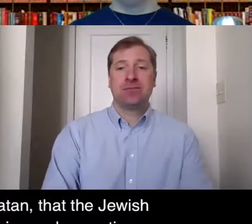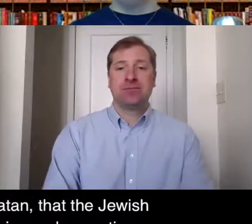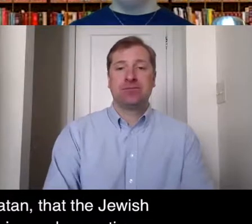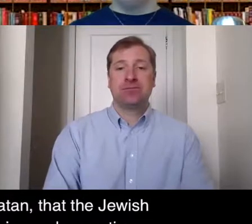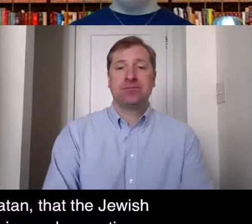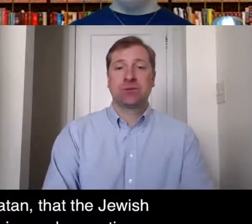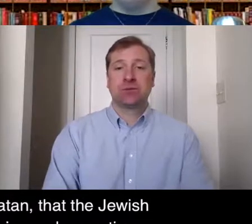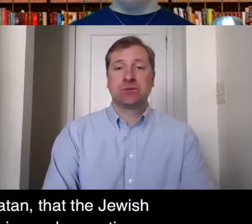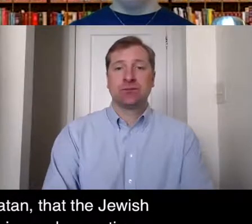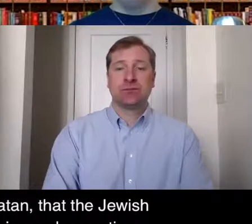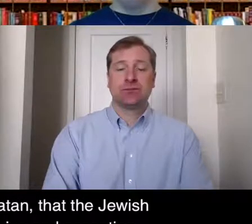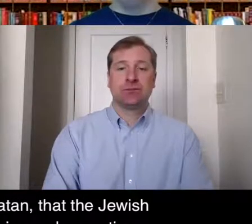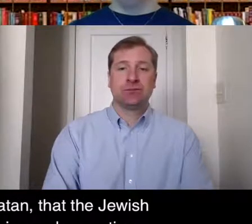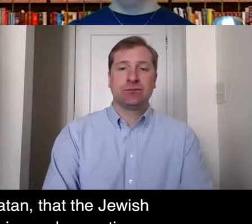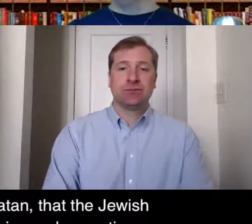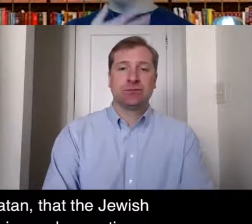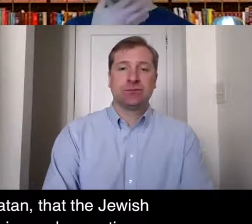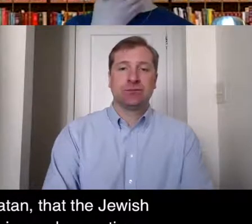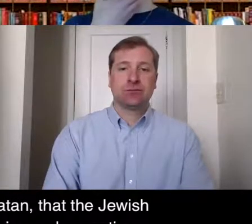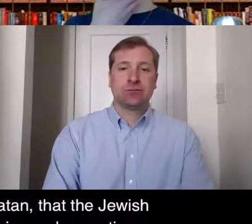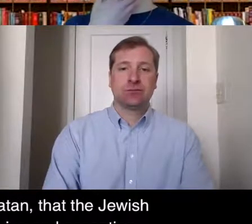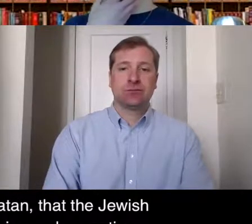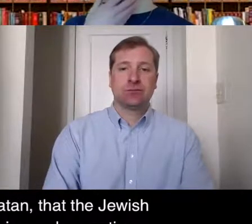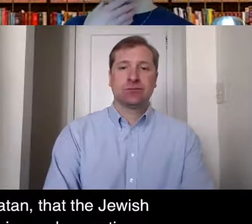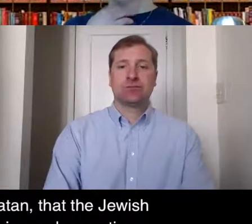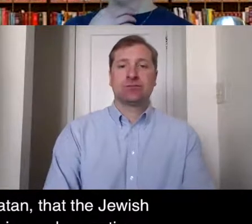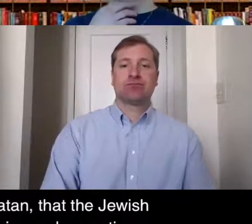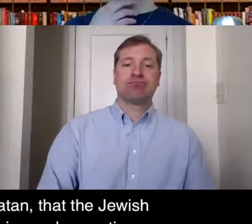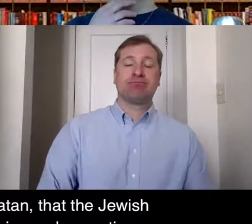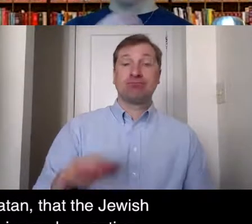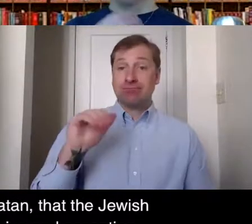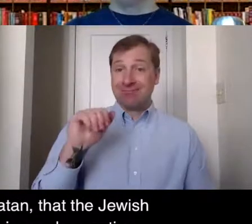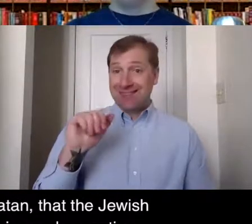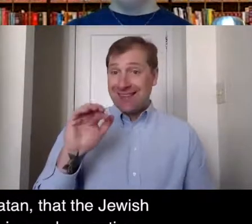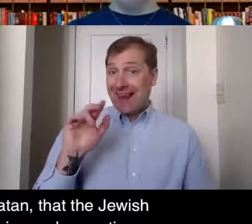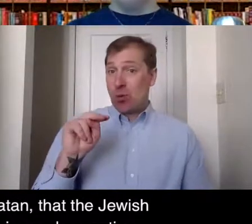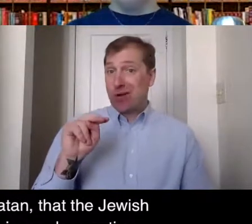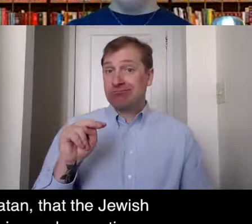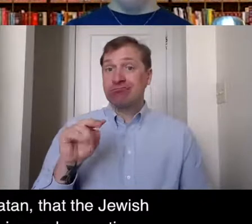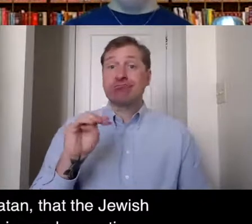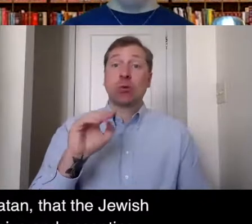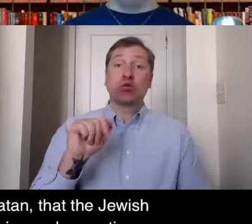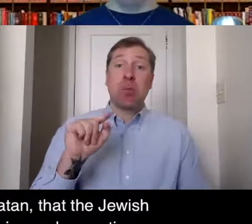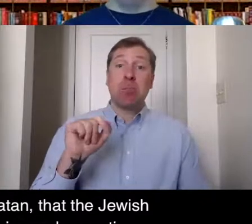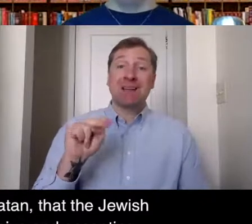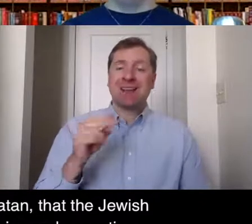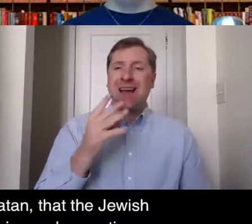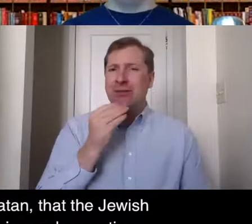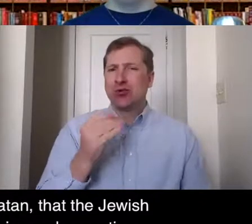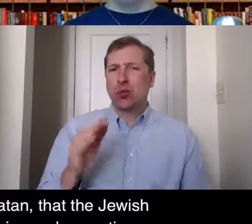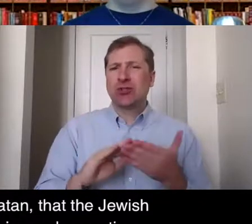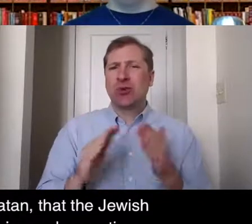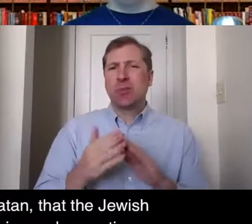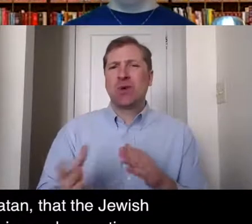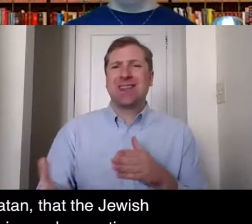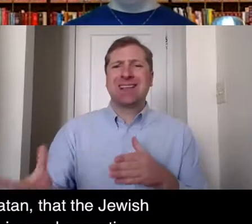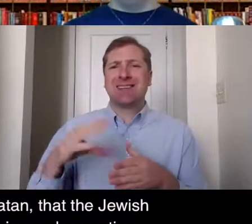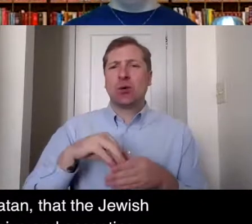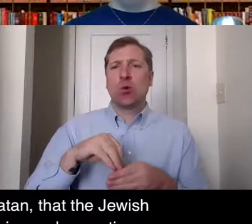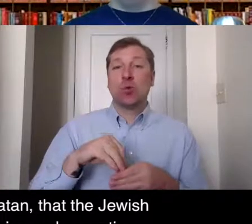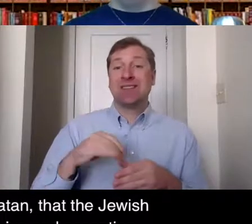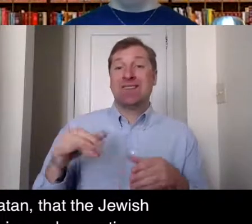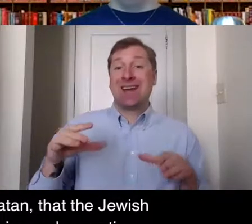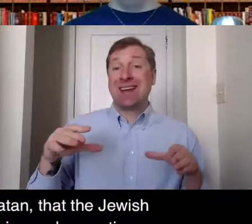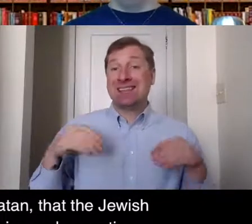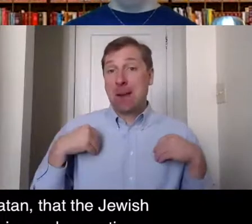would say, Matan, that a Jewish community that is inclusive and